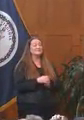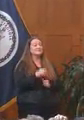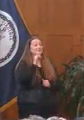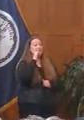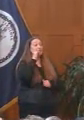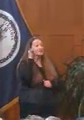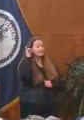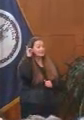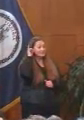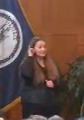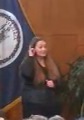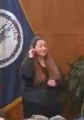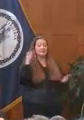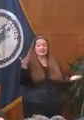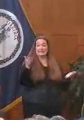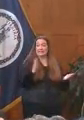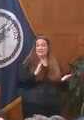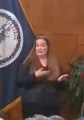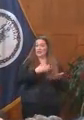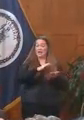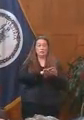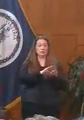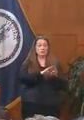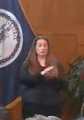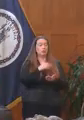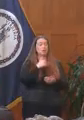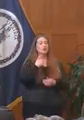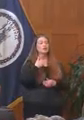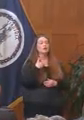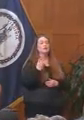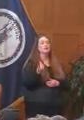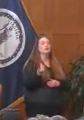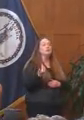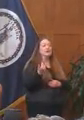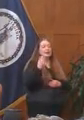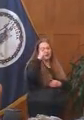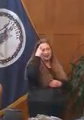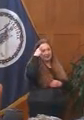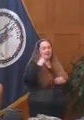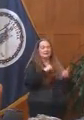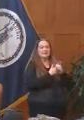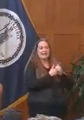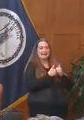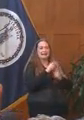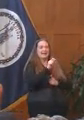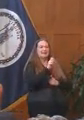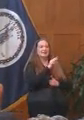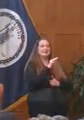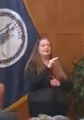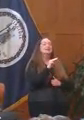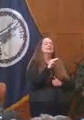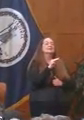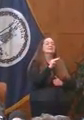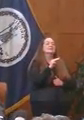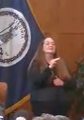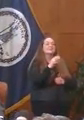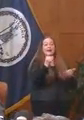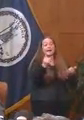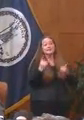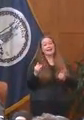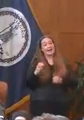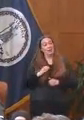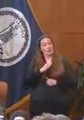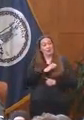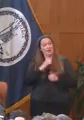Yesterday, in our school, we hosted gubernatorial candidate Tom Garrett. Today, we host